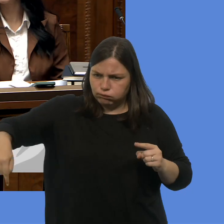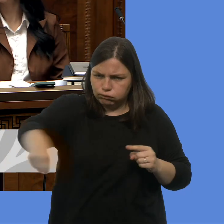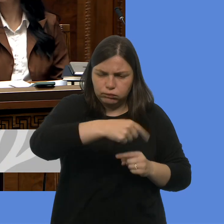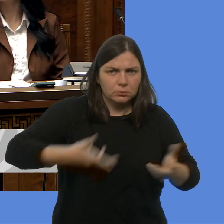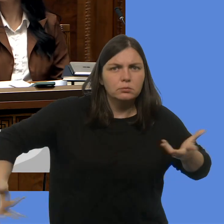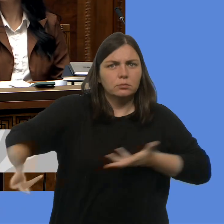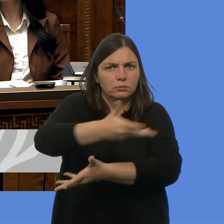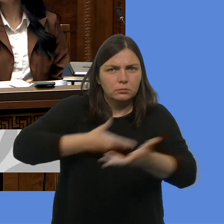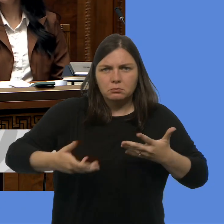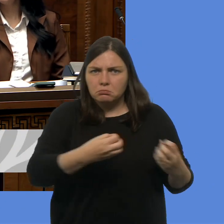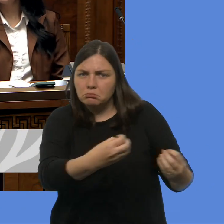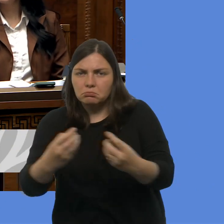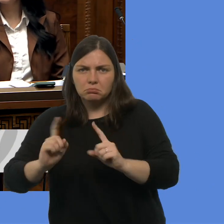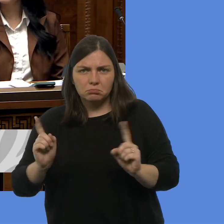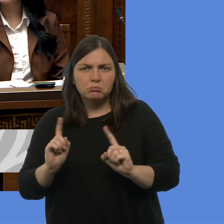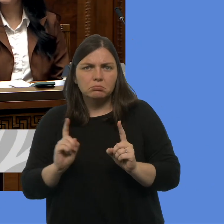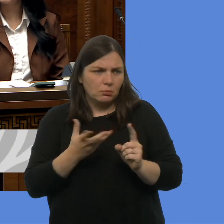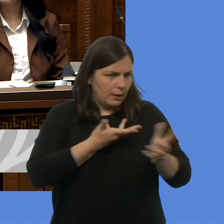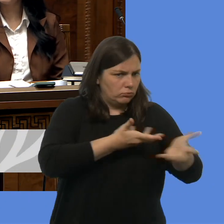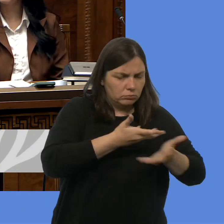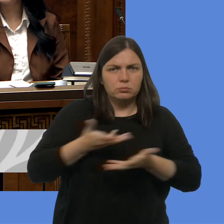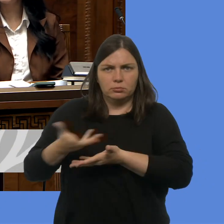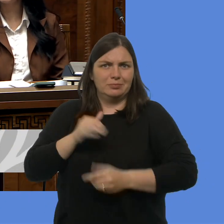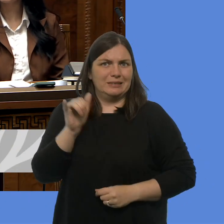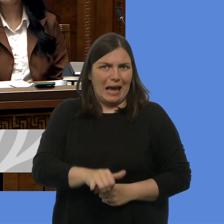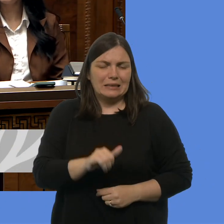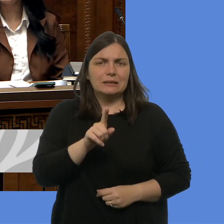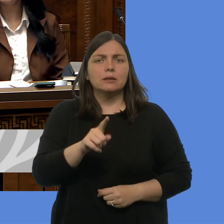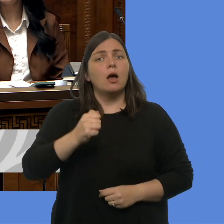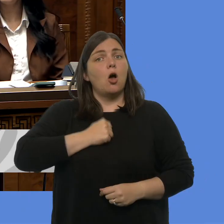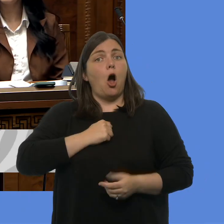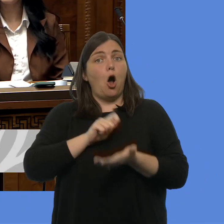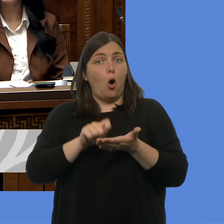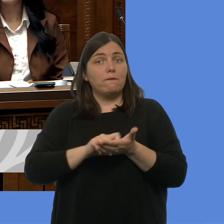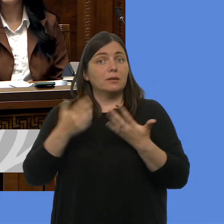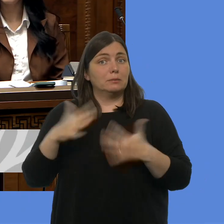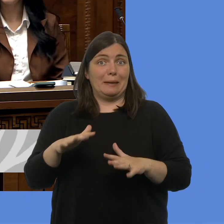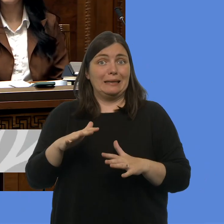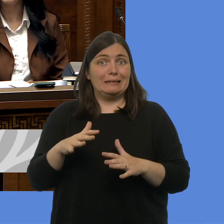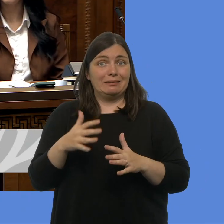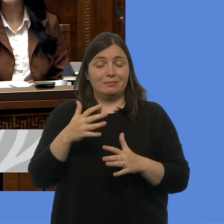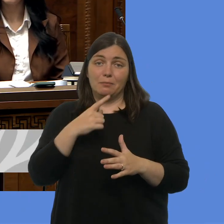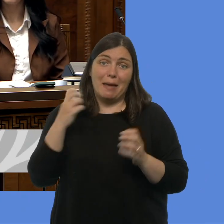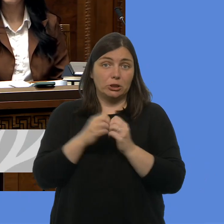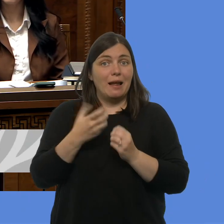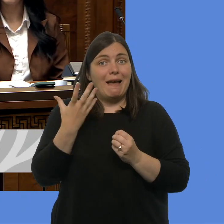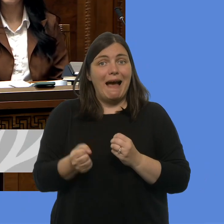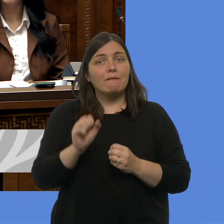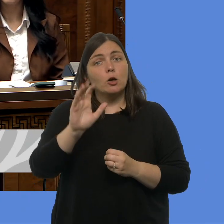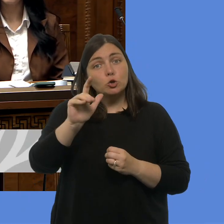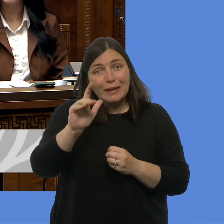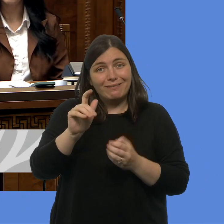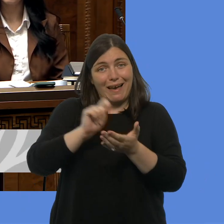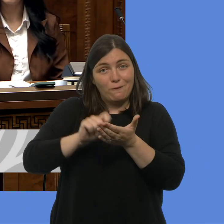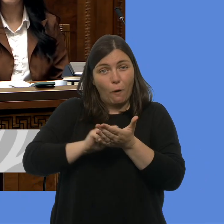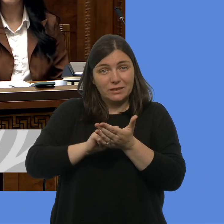level, at a tourism level, in terms of our own office. We've our 25 executive or key locations globally with Invest